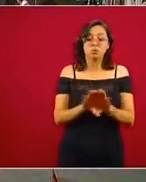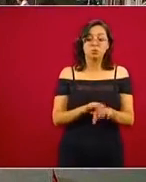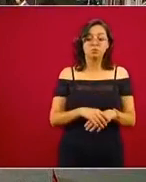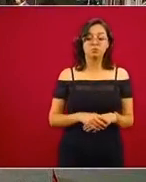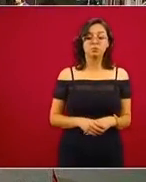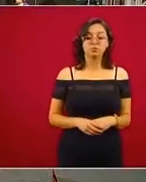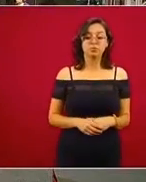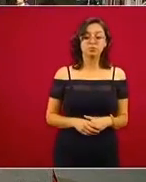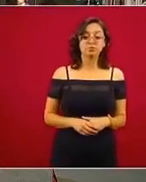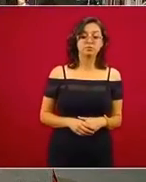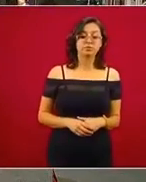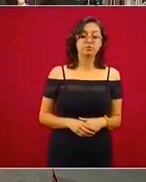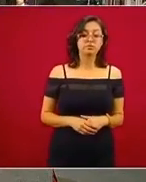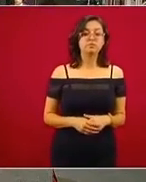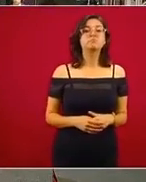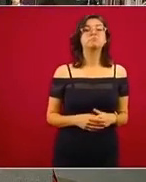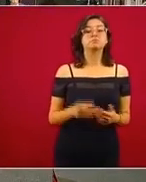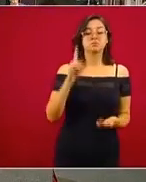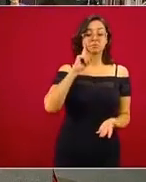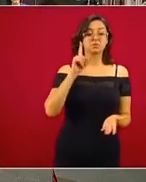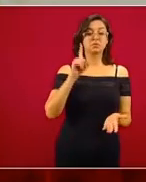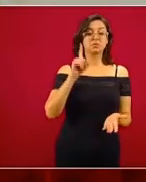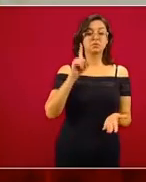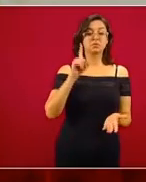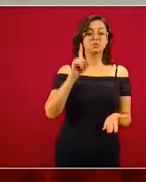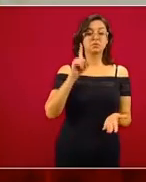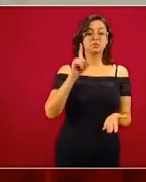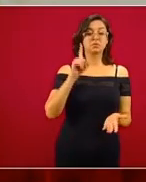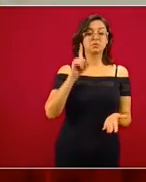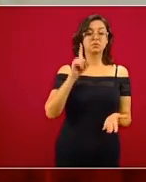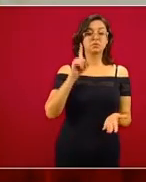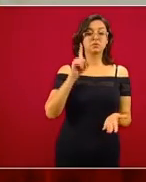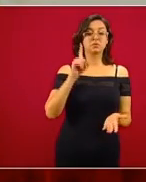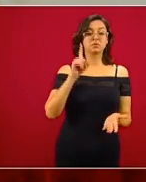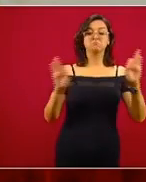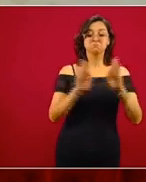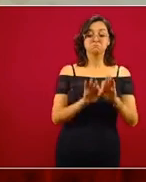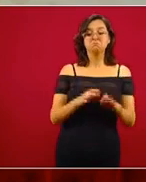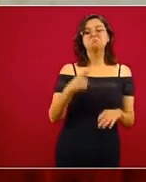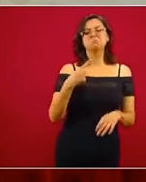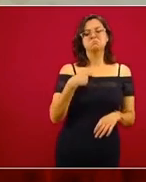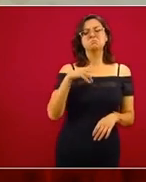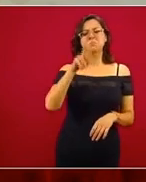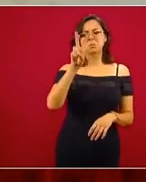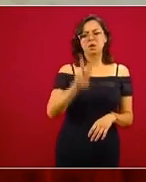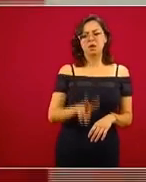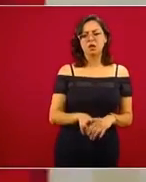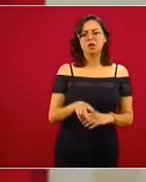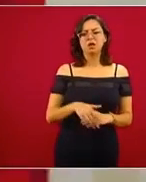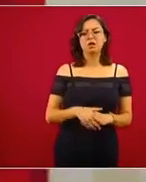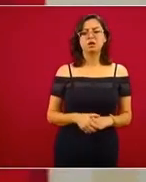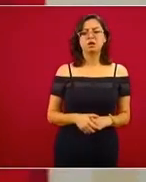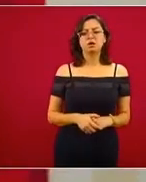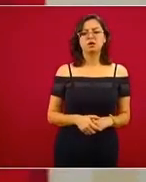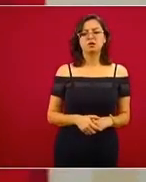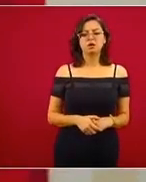Or would it be an independent decision on behalf of each state? Thank you, Pablo. Very important